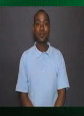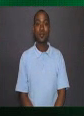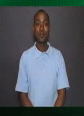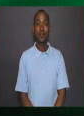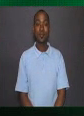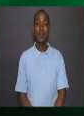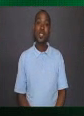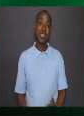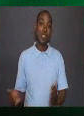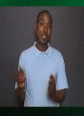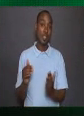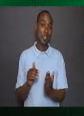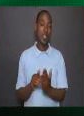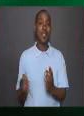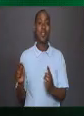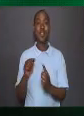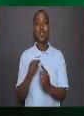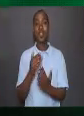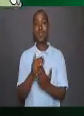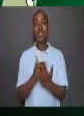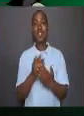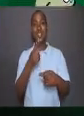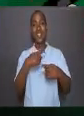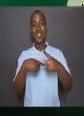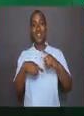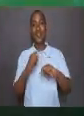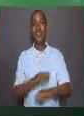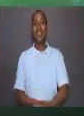Let's get back to our lesson.